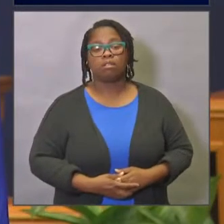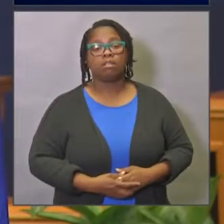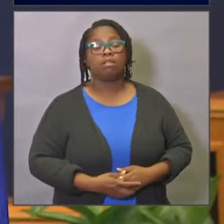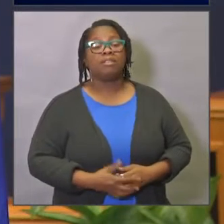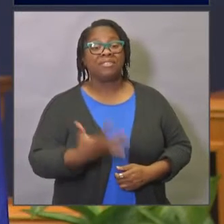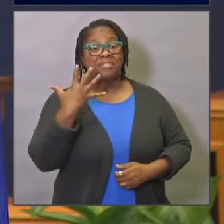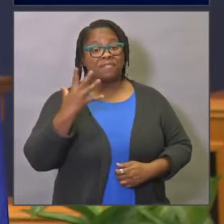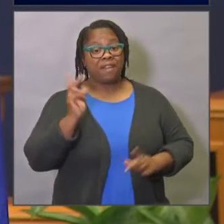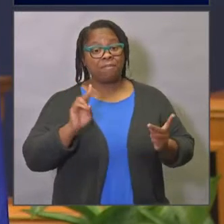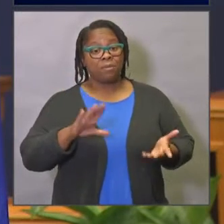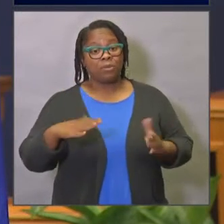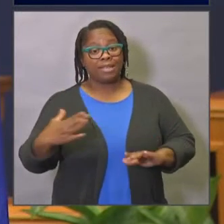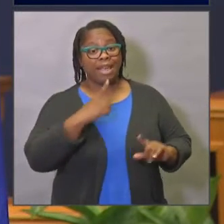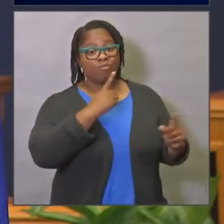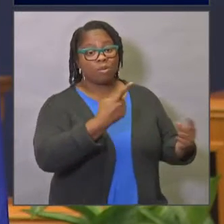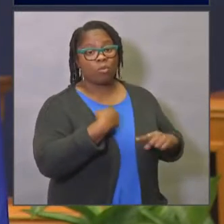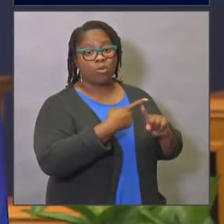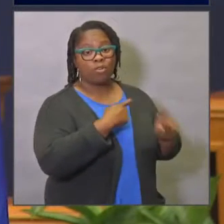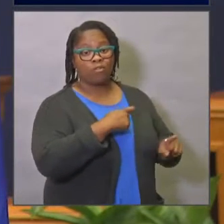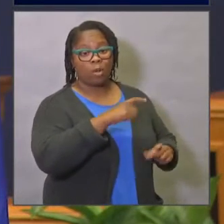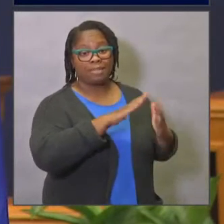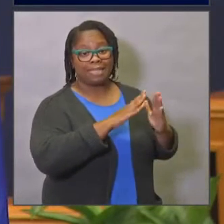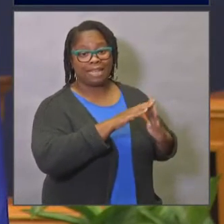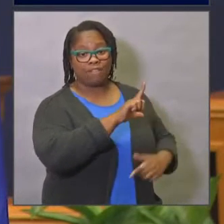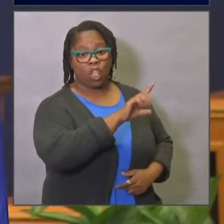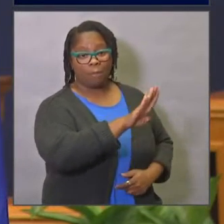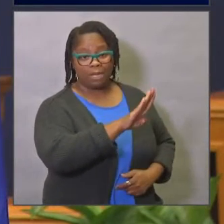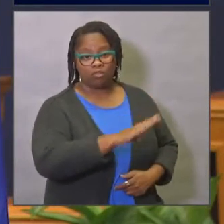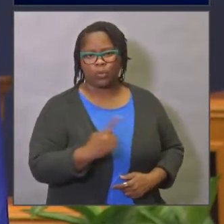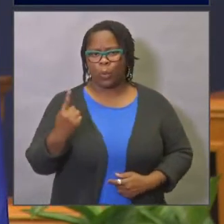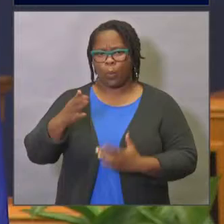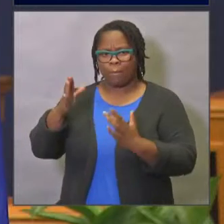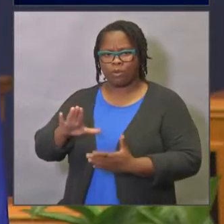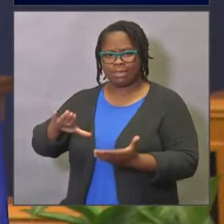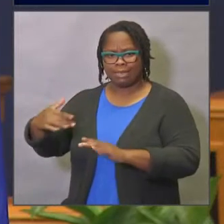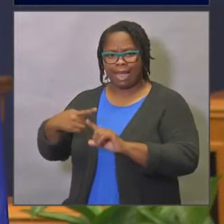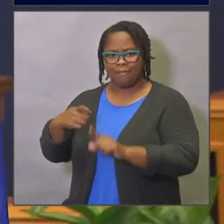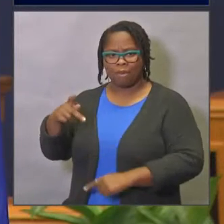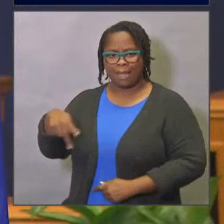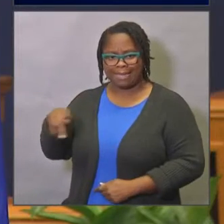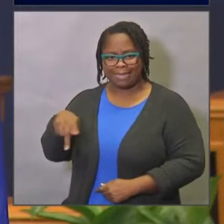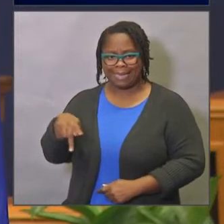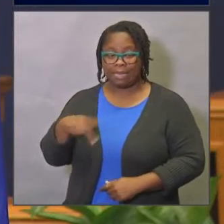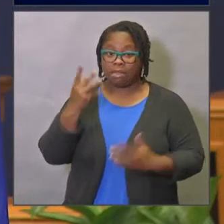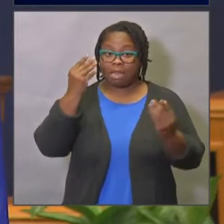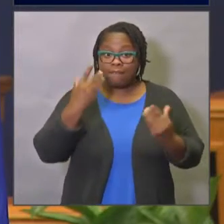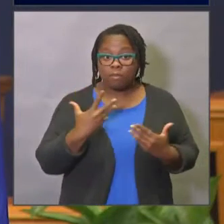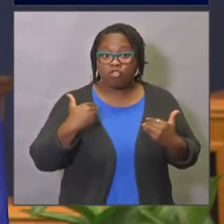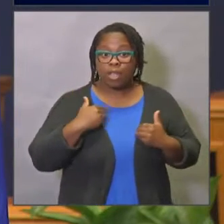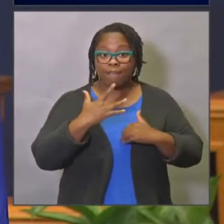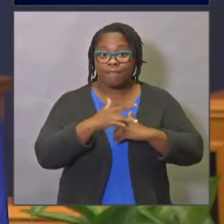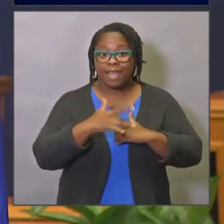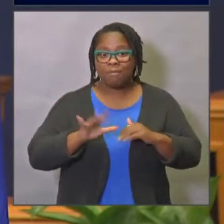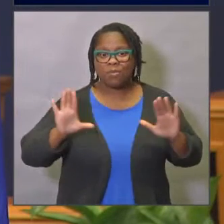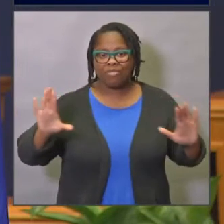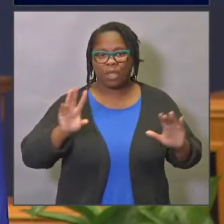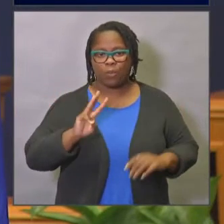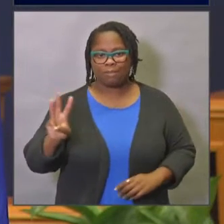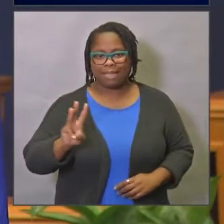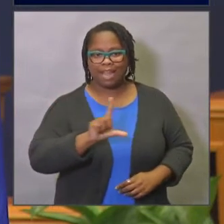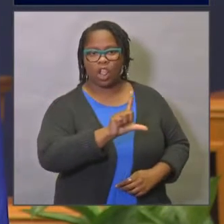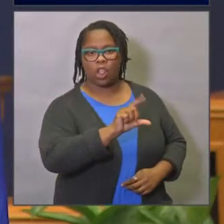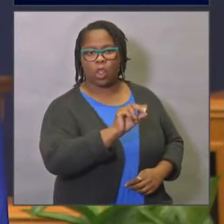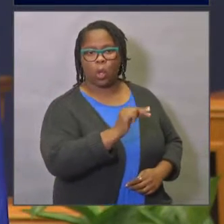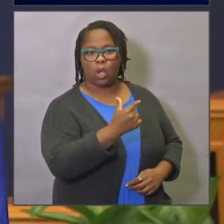deaths that are reported by the City of Long Beach and the 1 death that's reported by the City of Pasadena are available at longbeach.gov